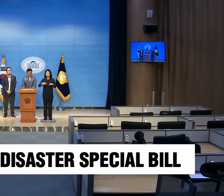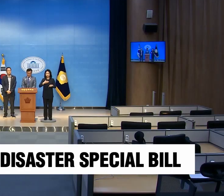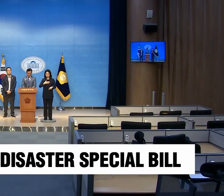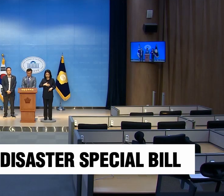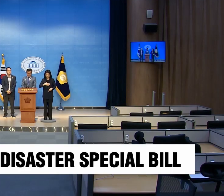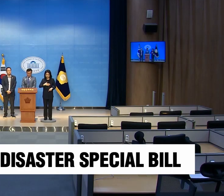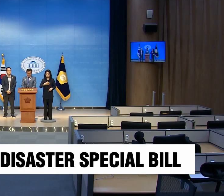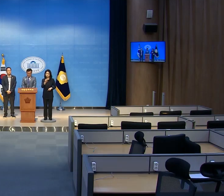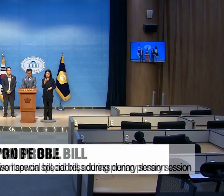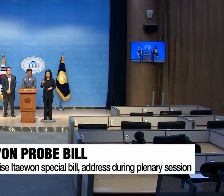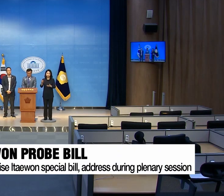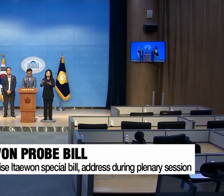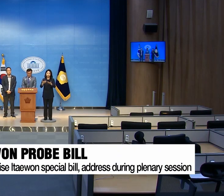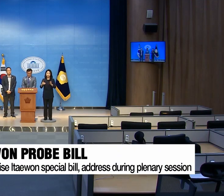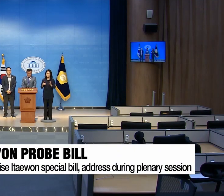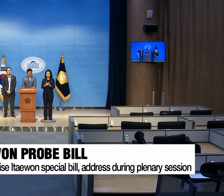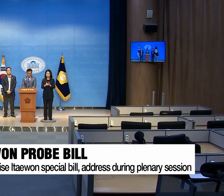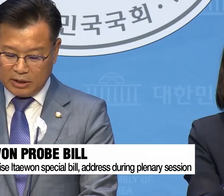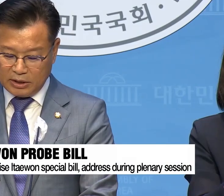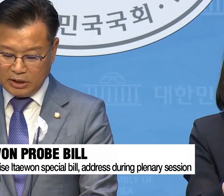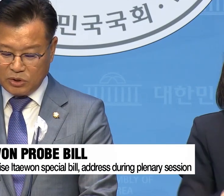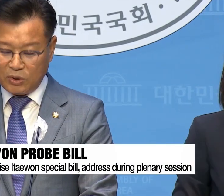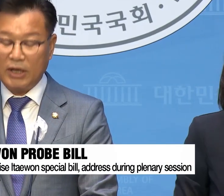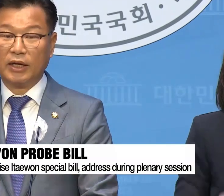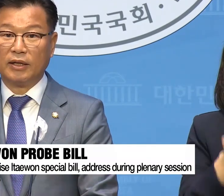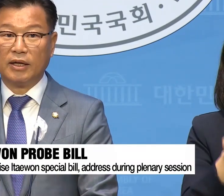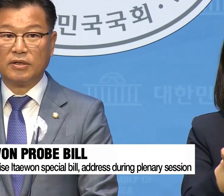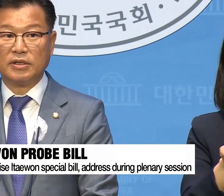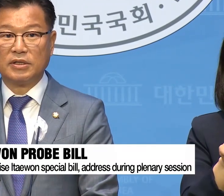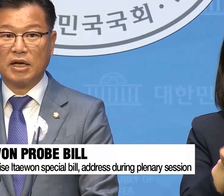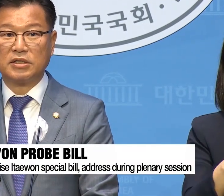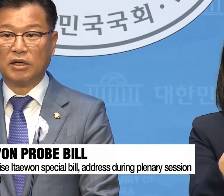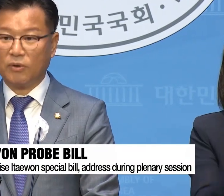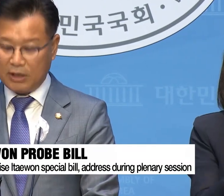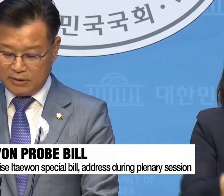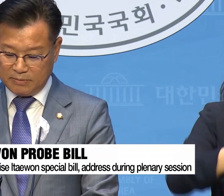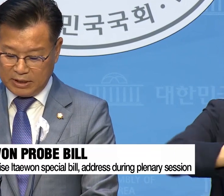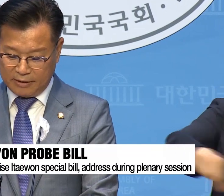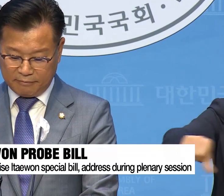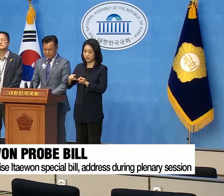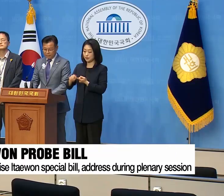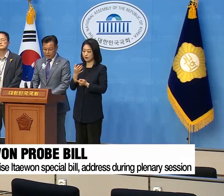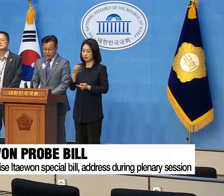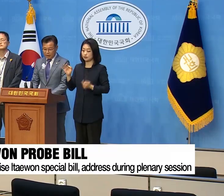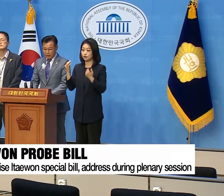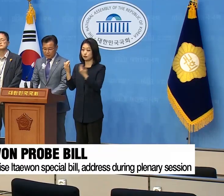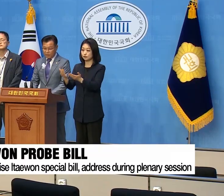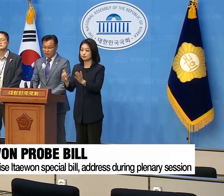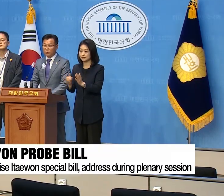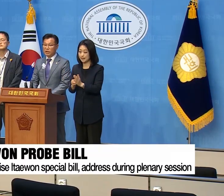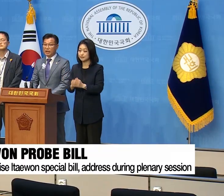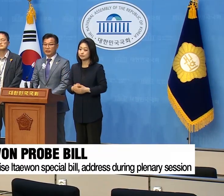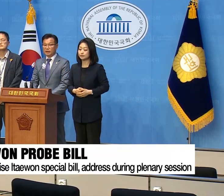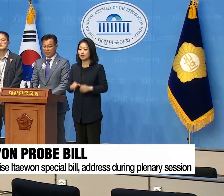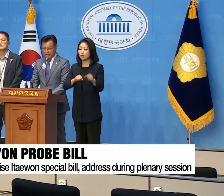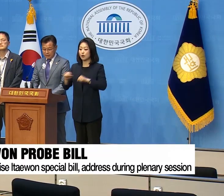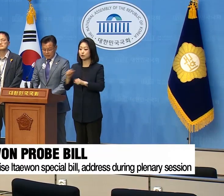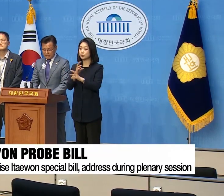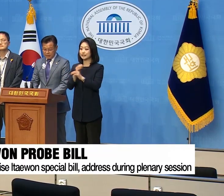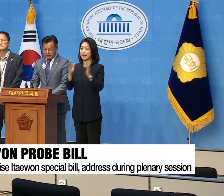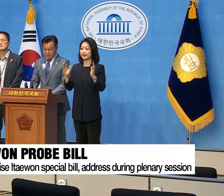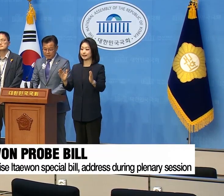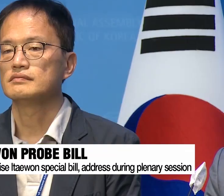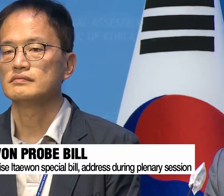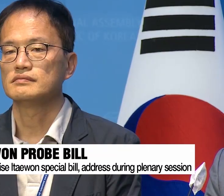ruling People Power Party and the main opposition Democratic Party held a joint press conference on Wednesday, where the agreement on forming a revision